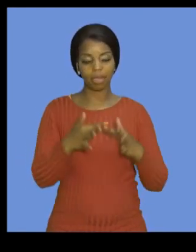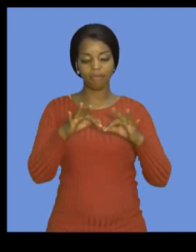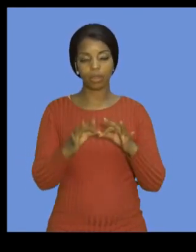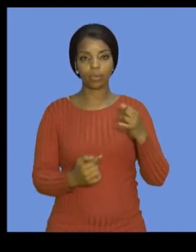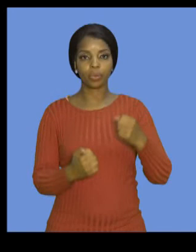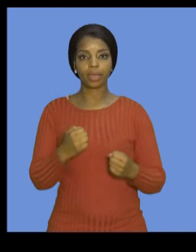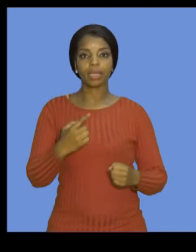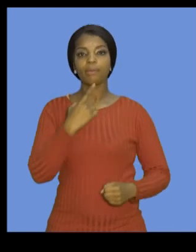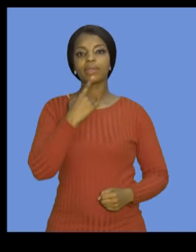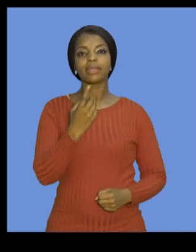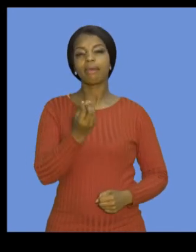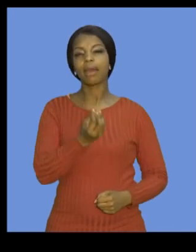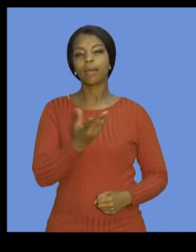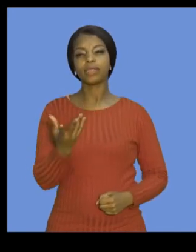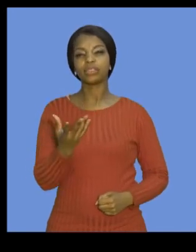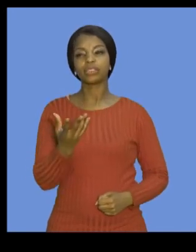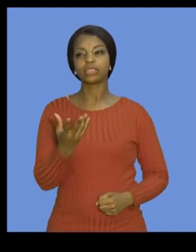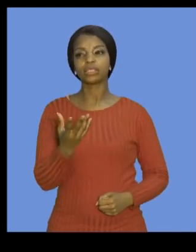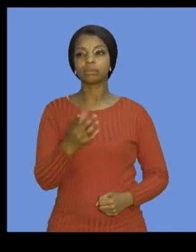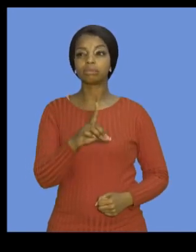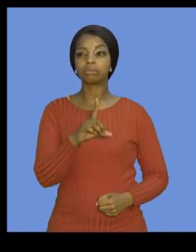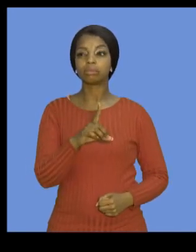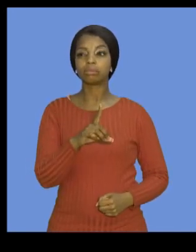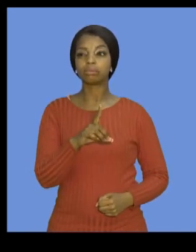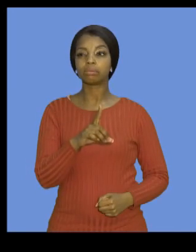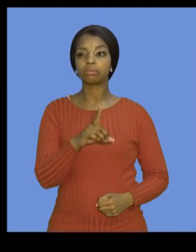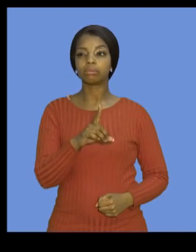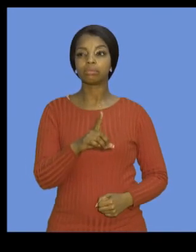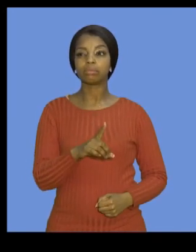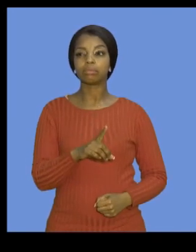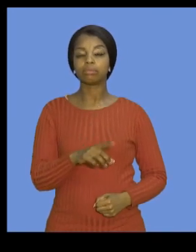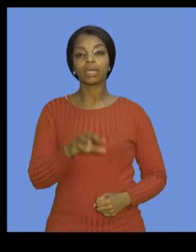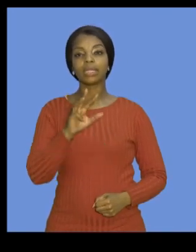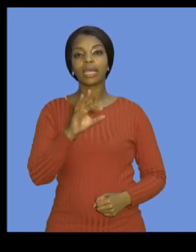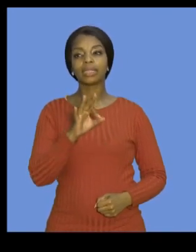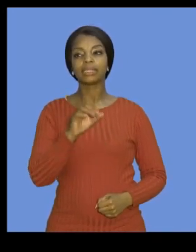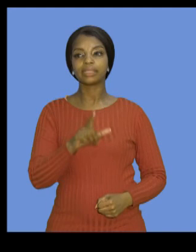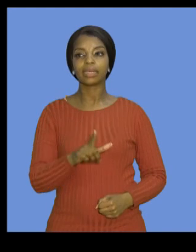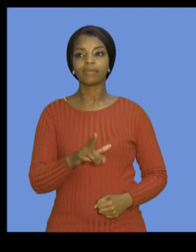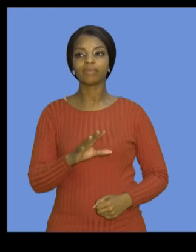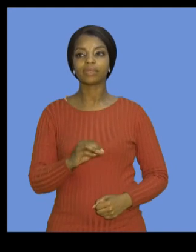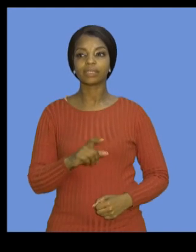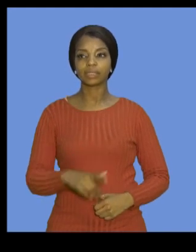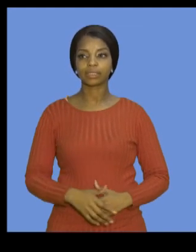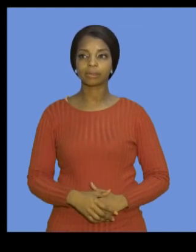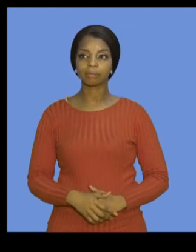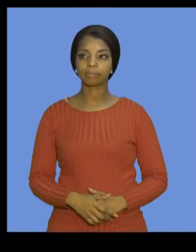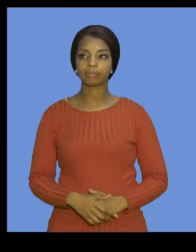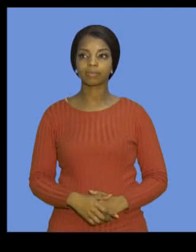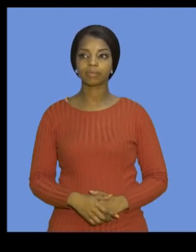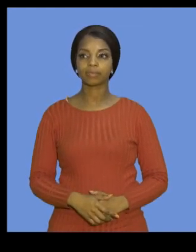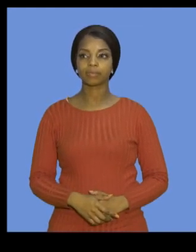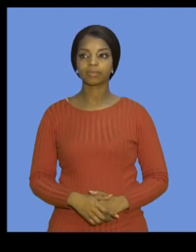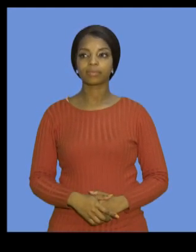car we said was 117. Let me just go back quickly. 937